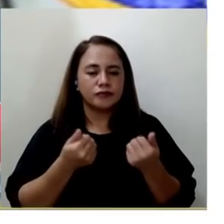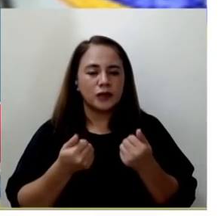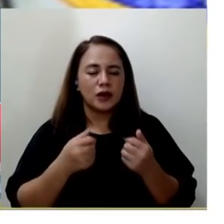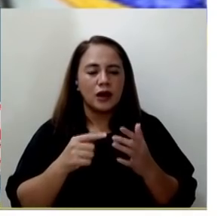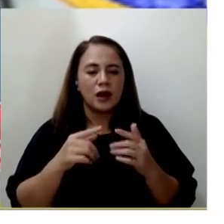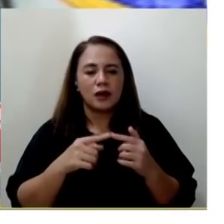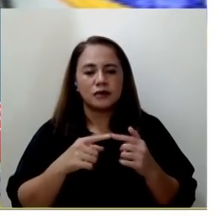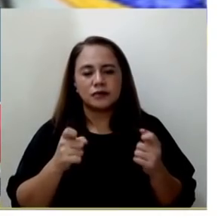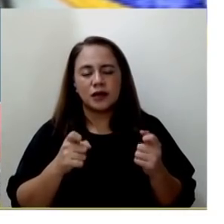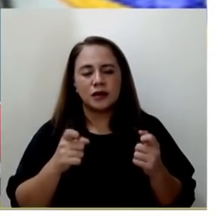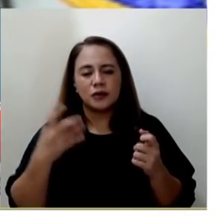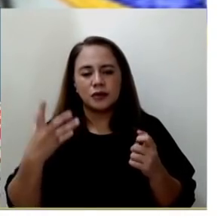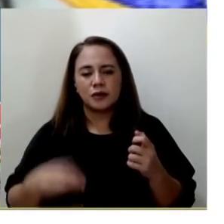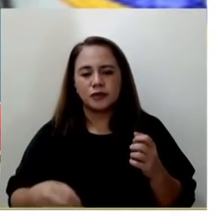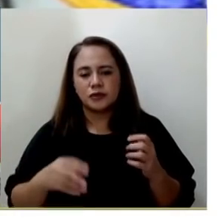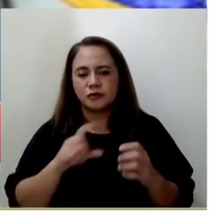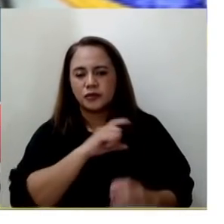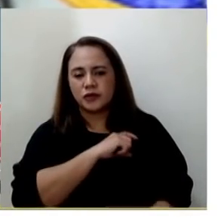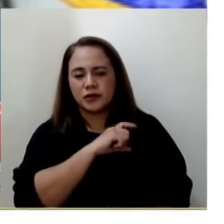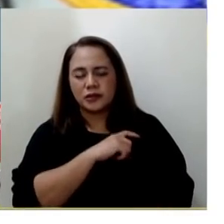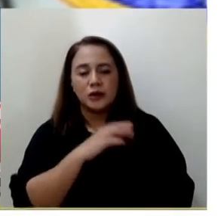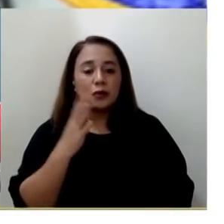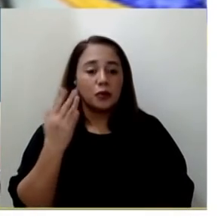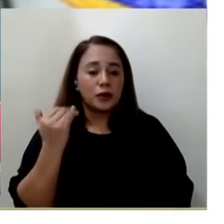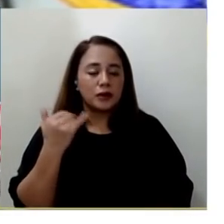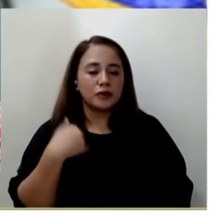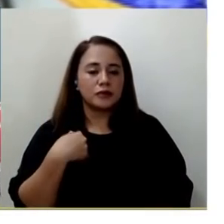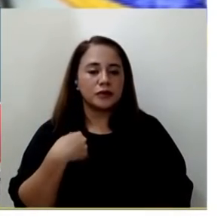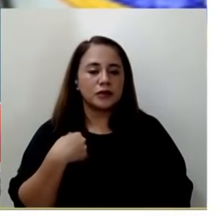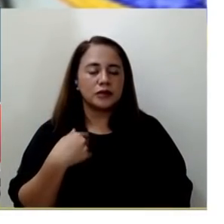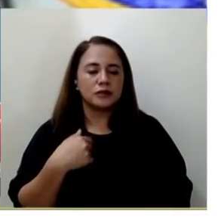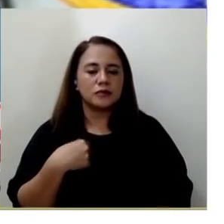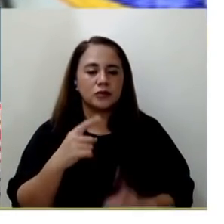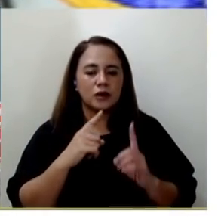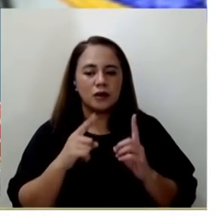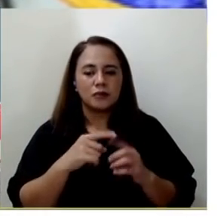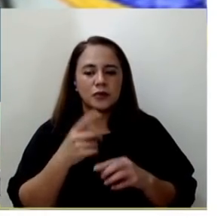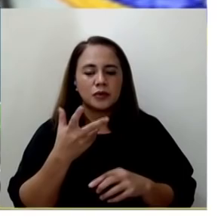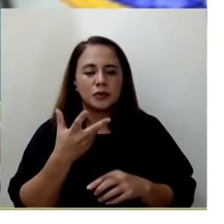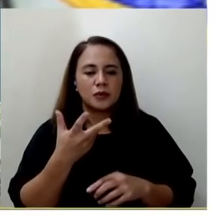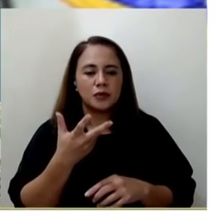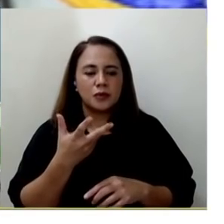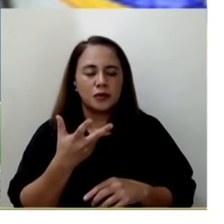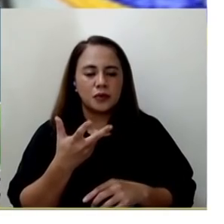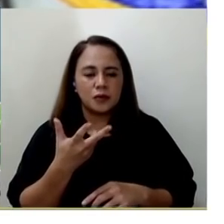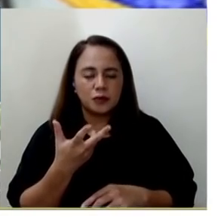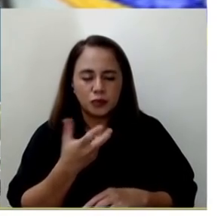anti-corruption police, because when you talk about crime, you have the police. When you talk about terrorism, you have